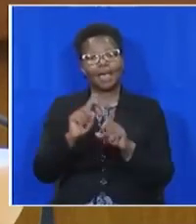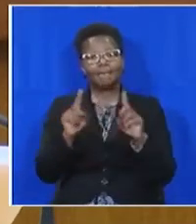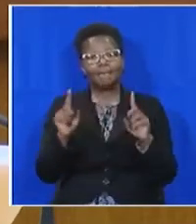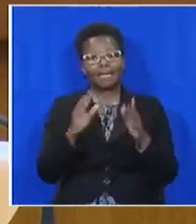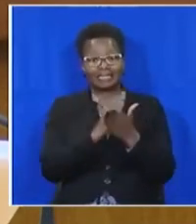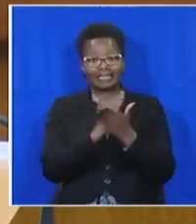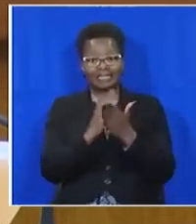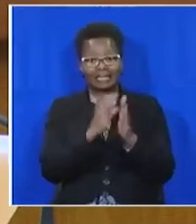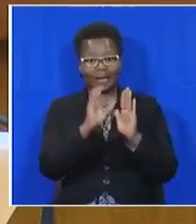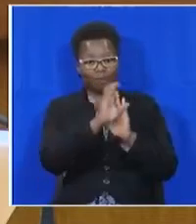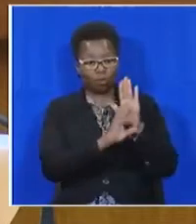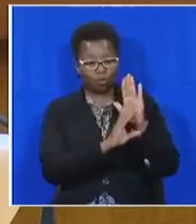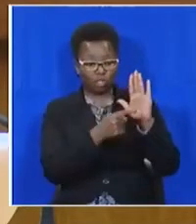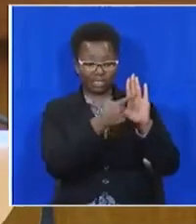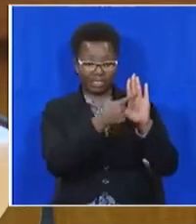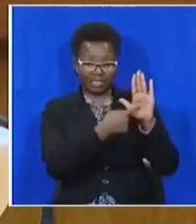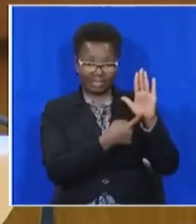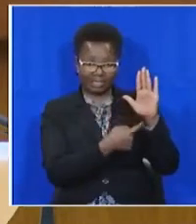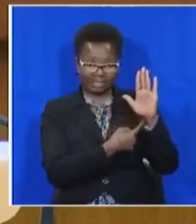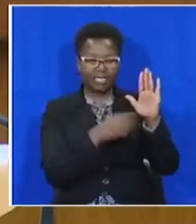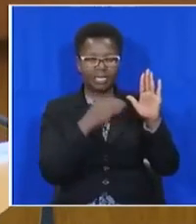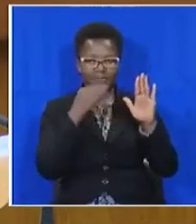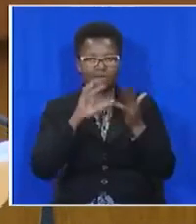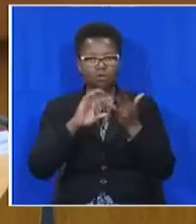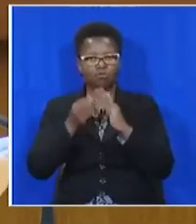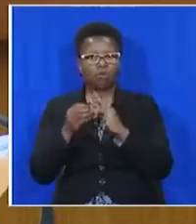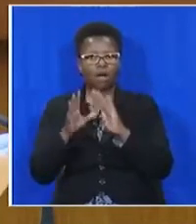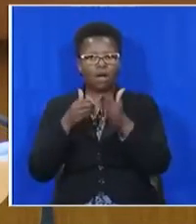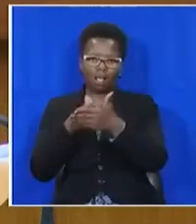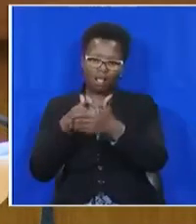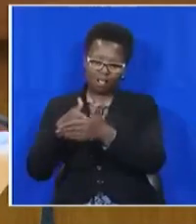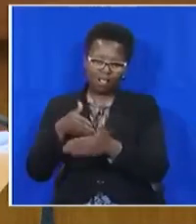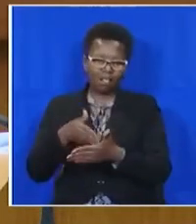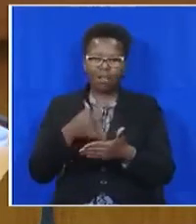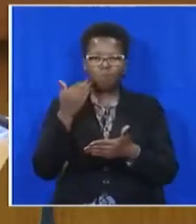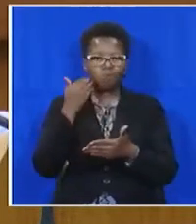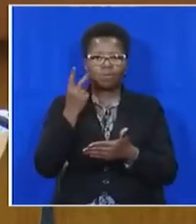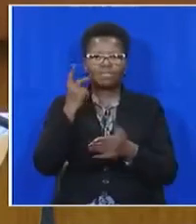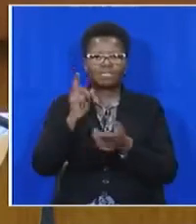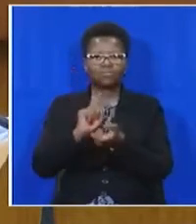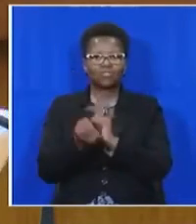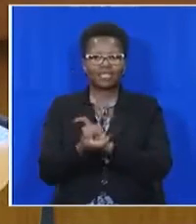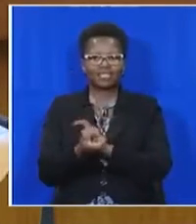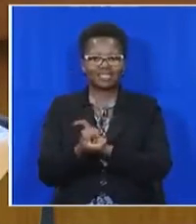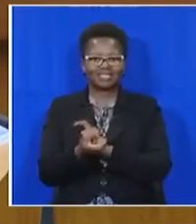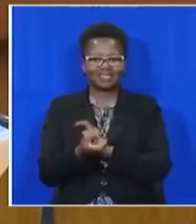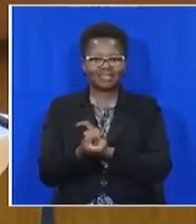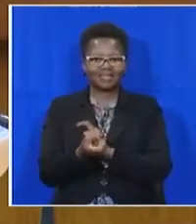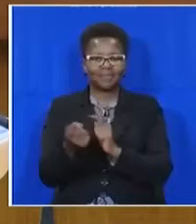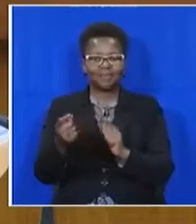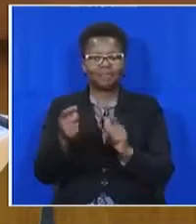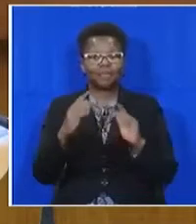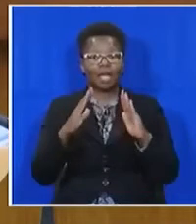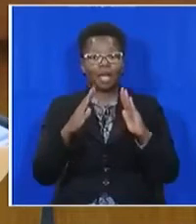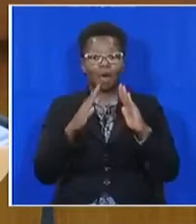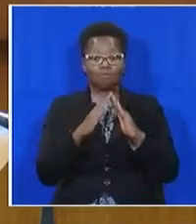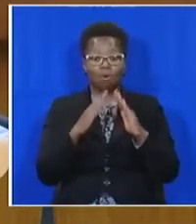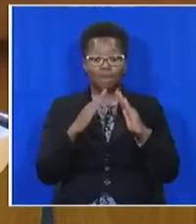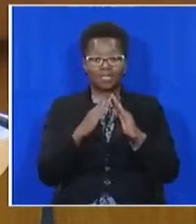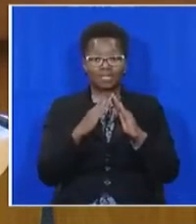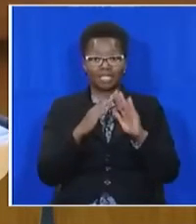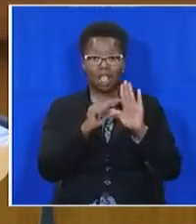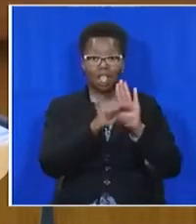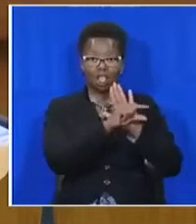as barriers to our own radical economic transformation. The property clause in the Bill of Rights has